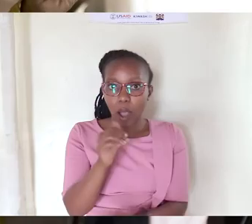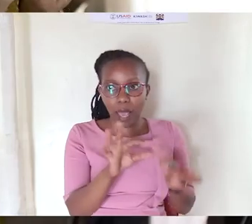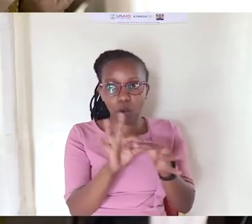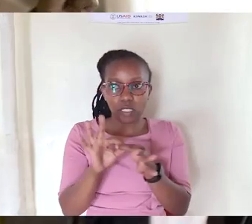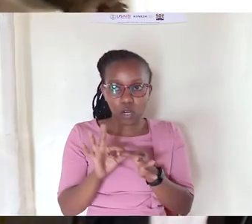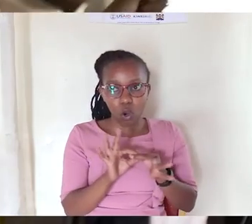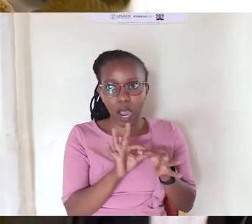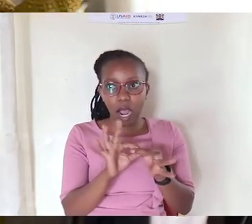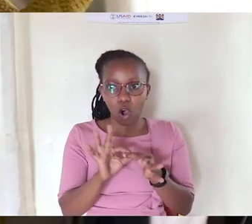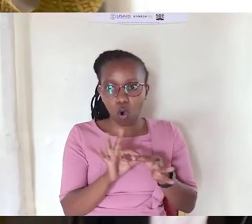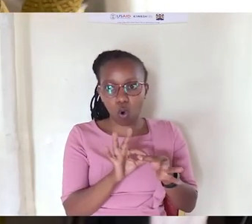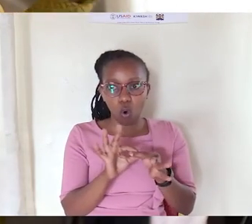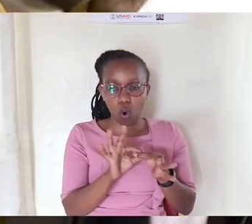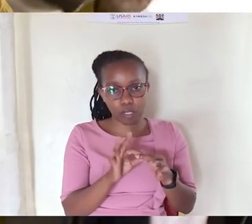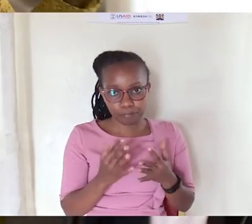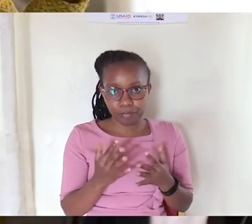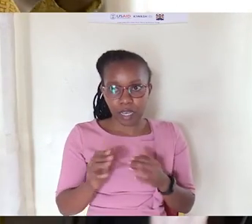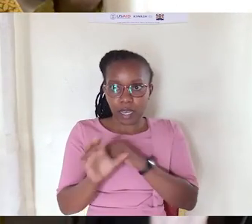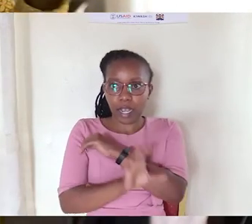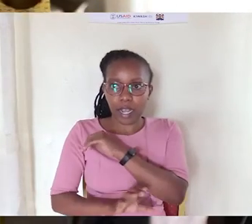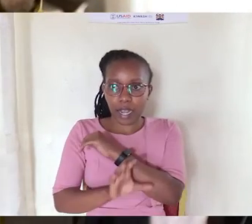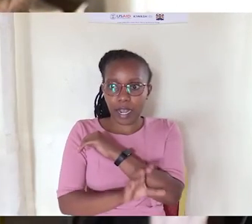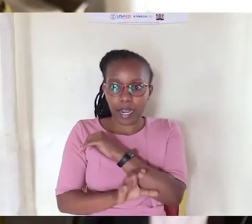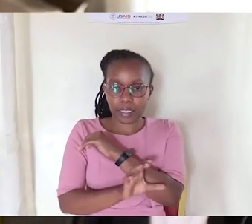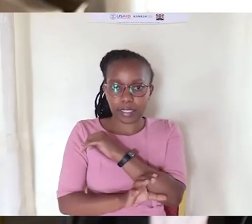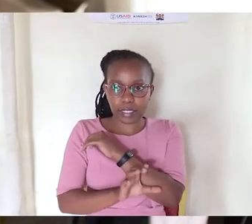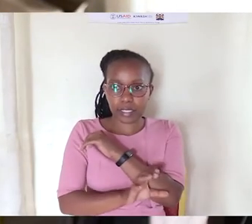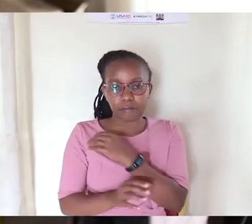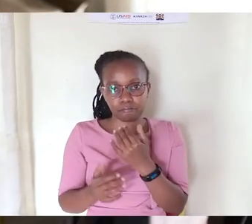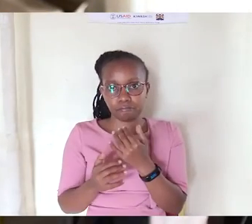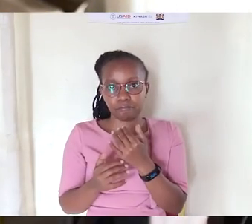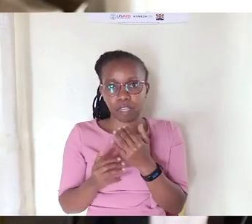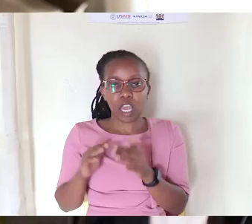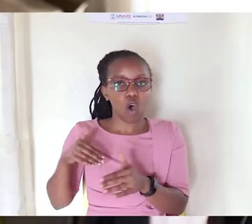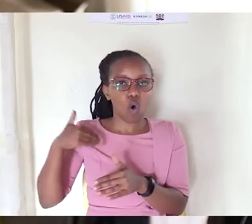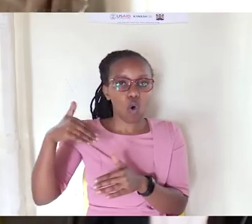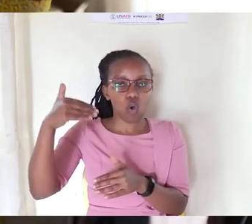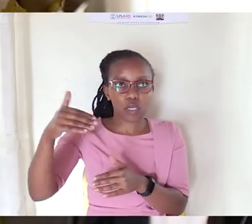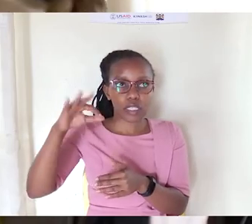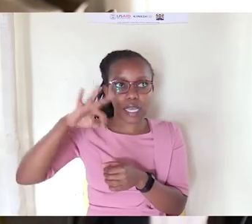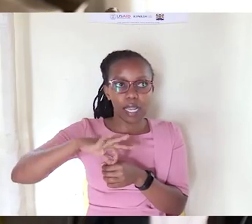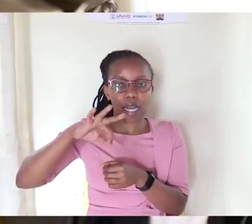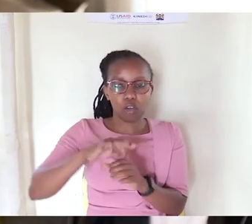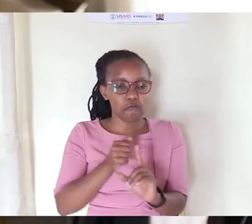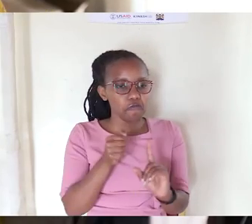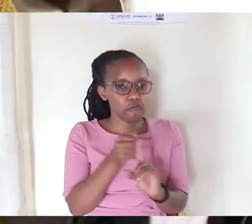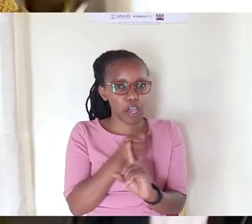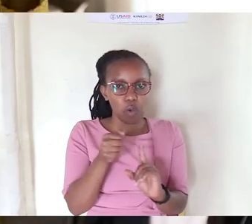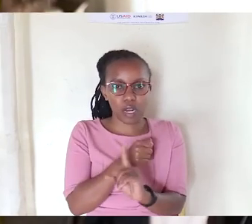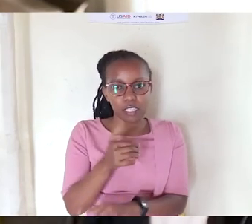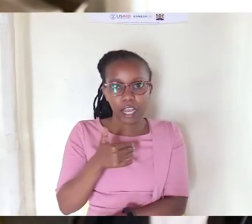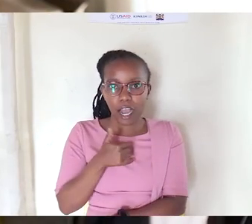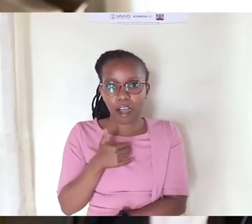in place, it binds the state every single election season that we have violence, we